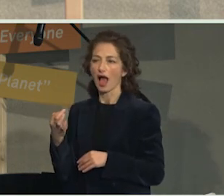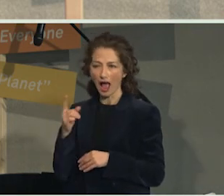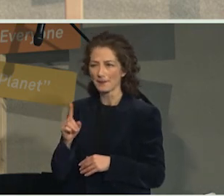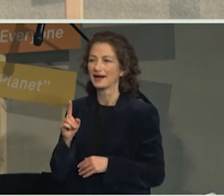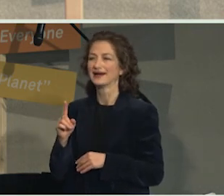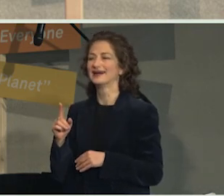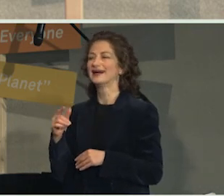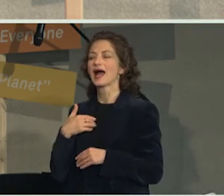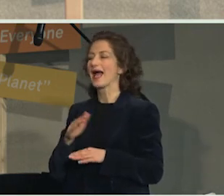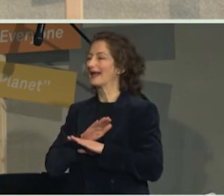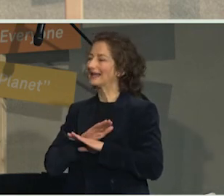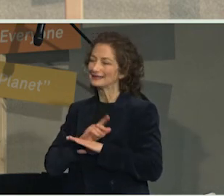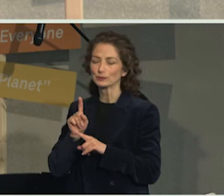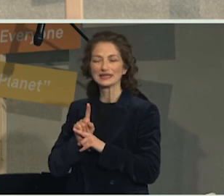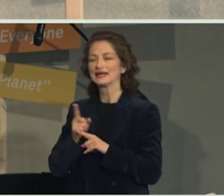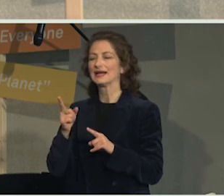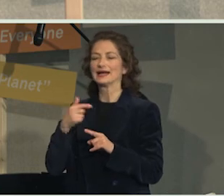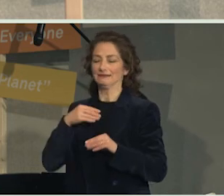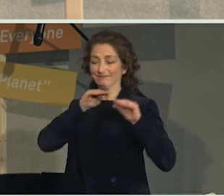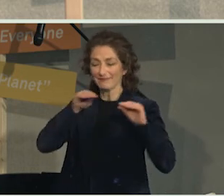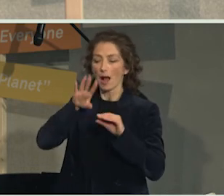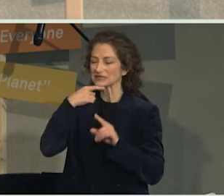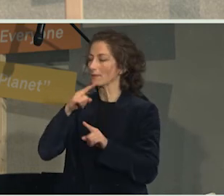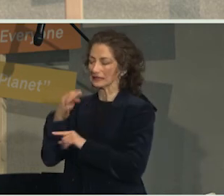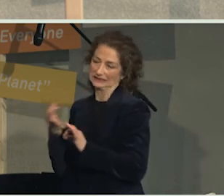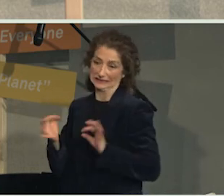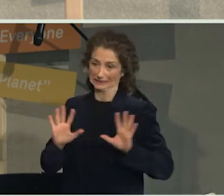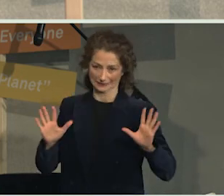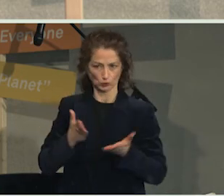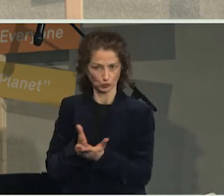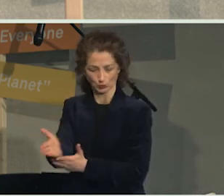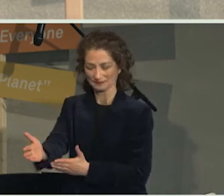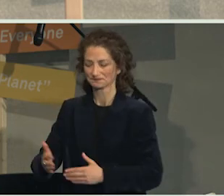week. That this was a very important event